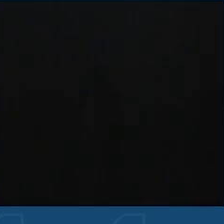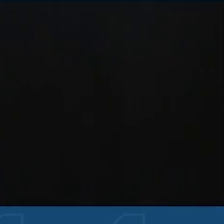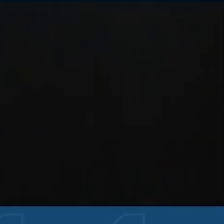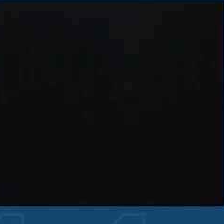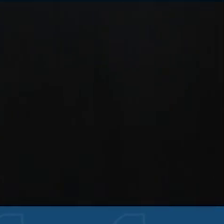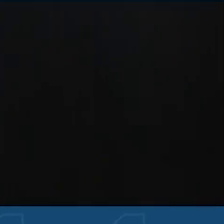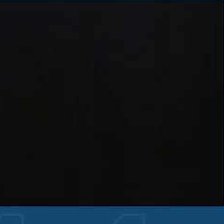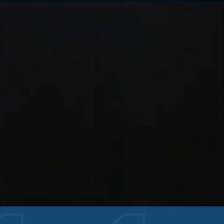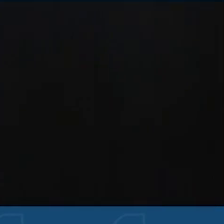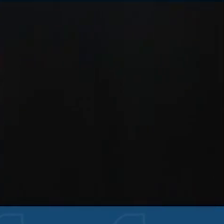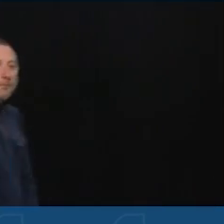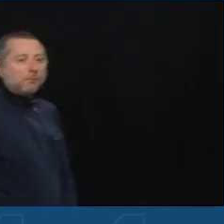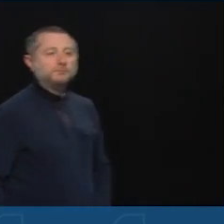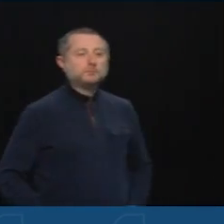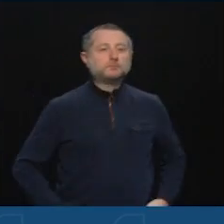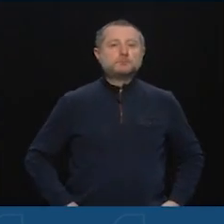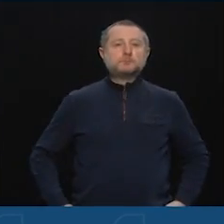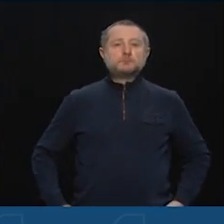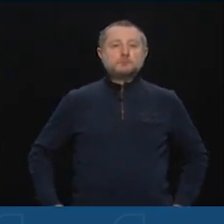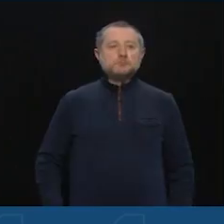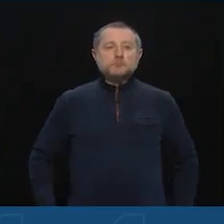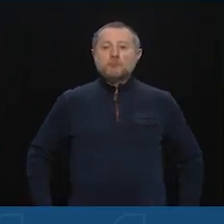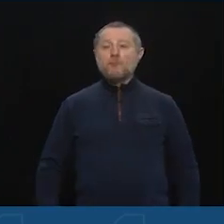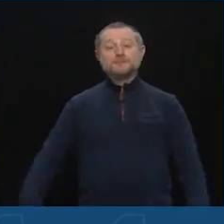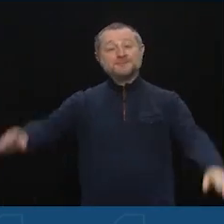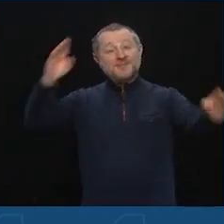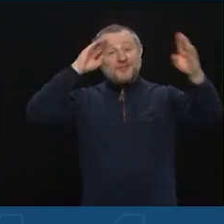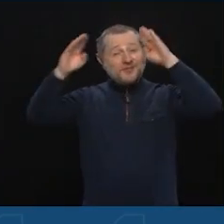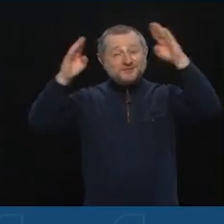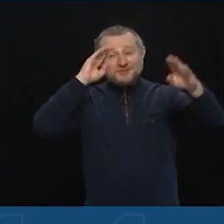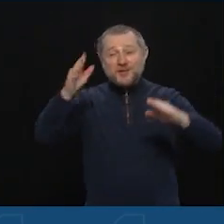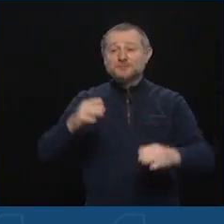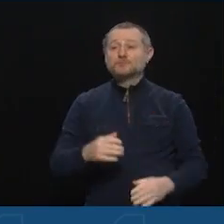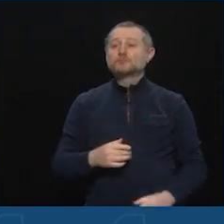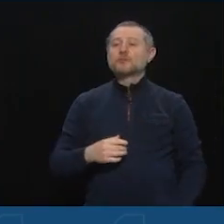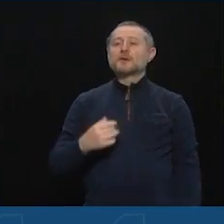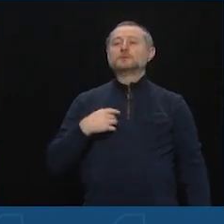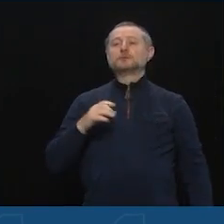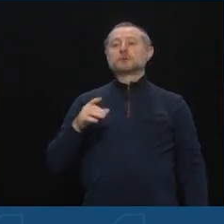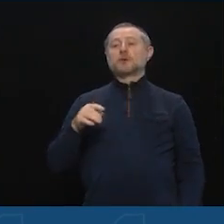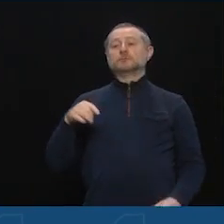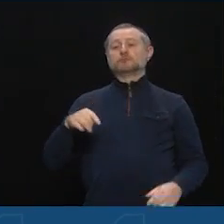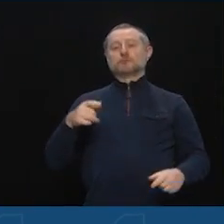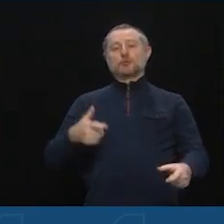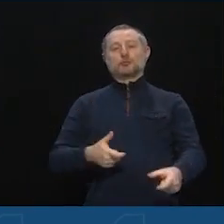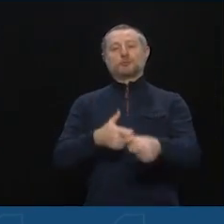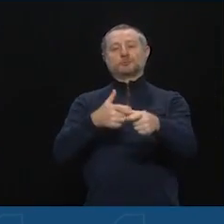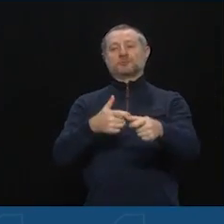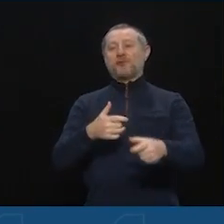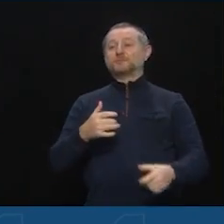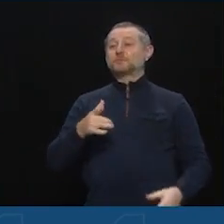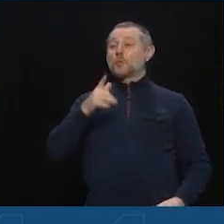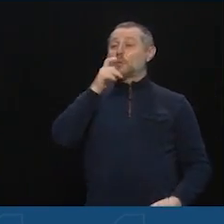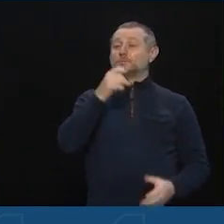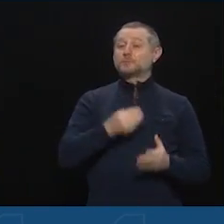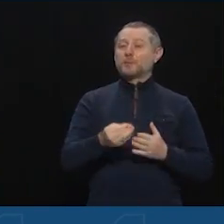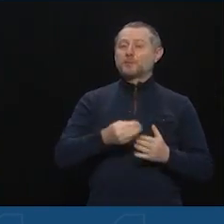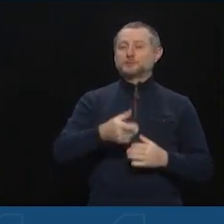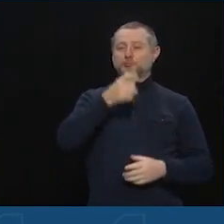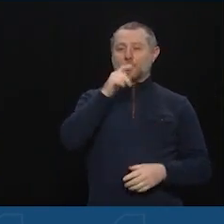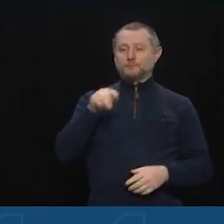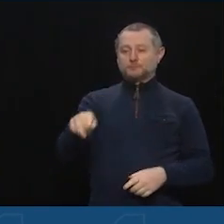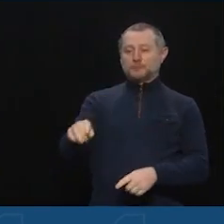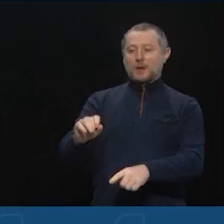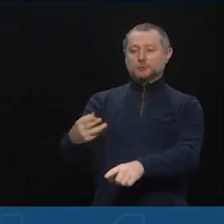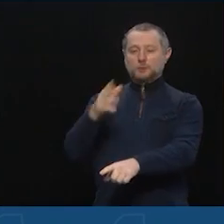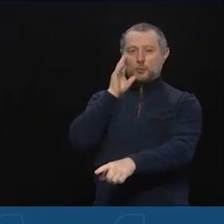everyone. Cheers. Are you buying? Oh, yeah, drinks are on Zach. No, thank you for